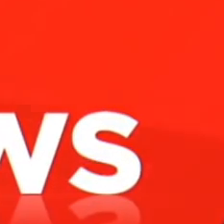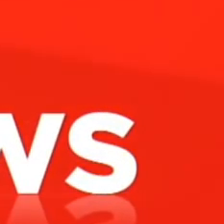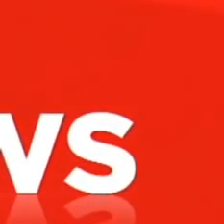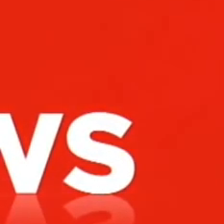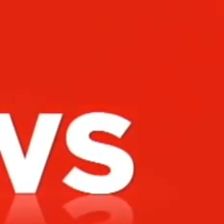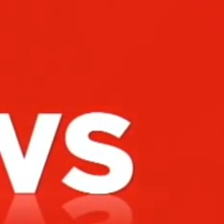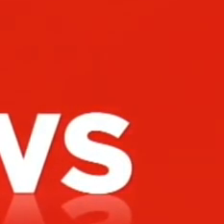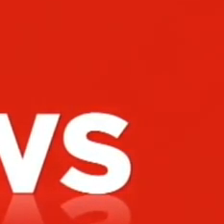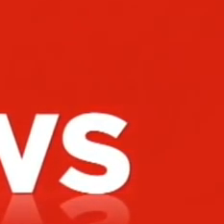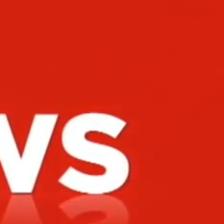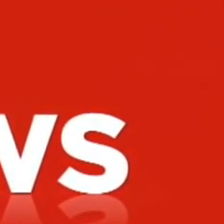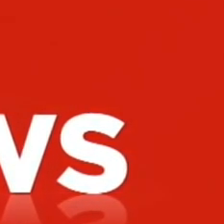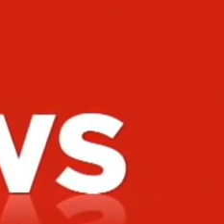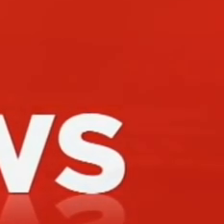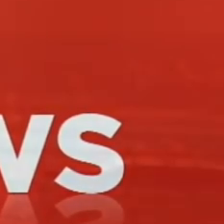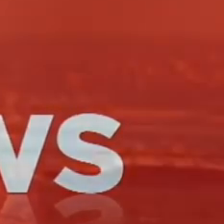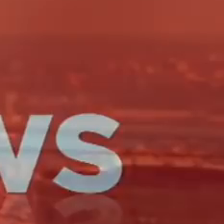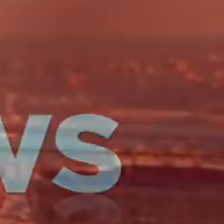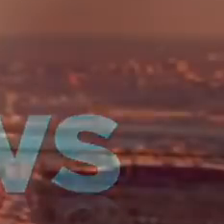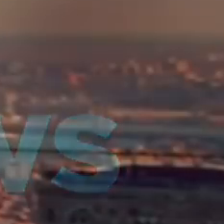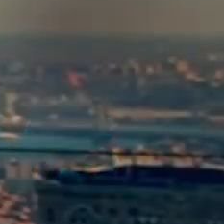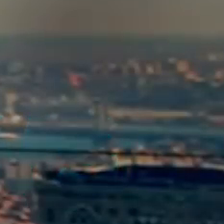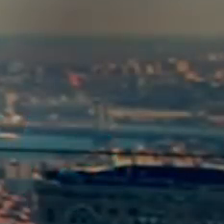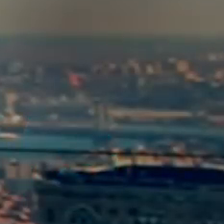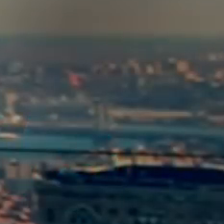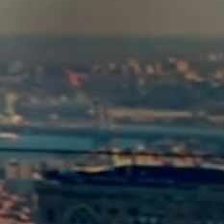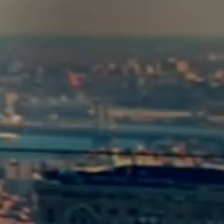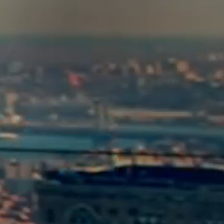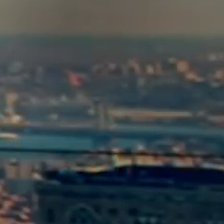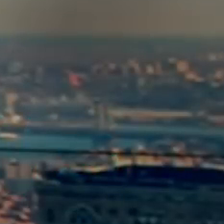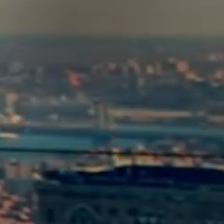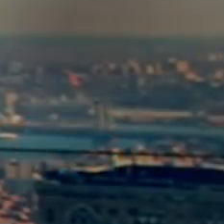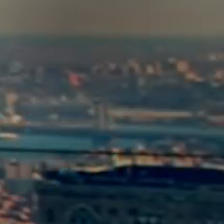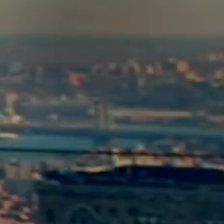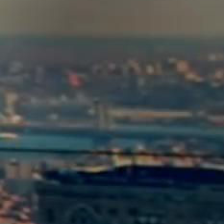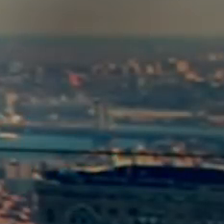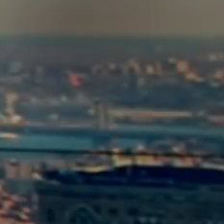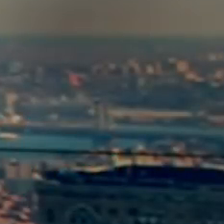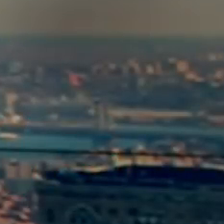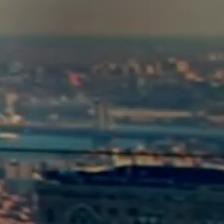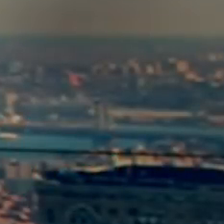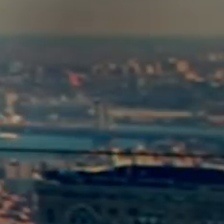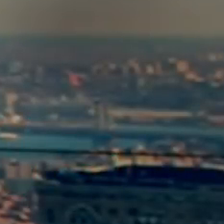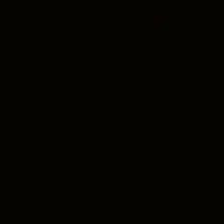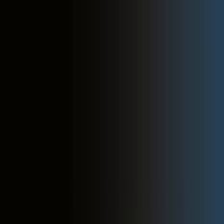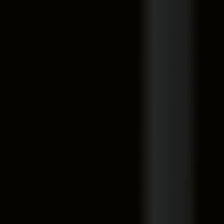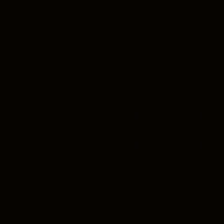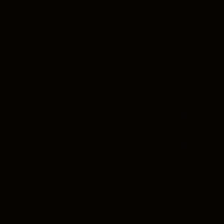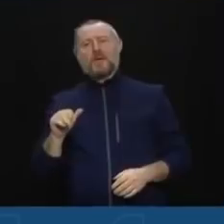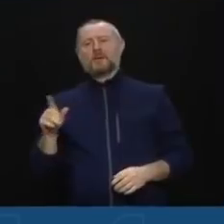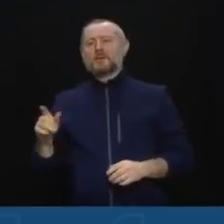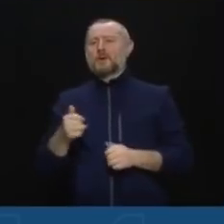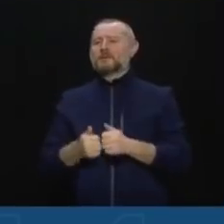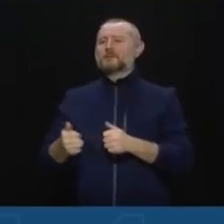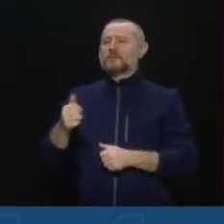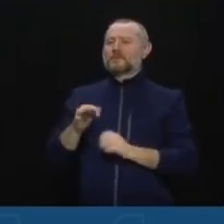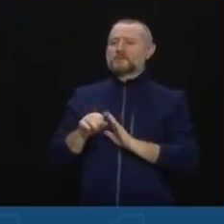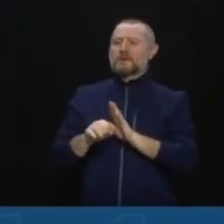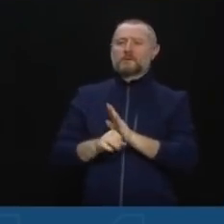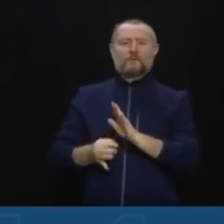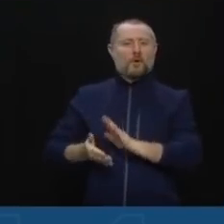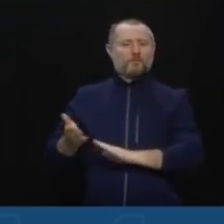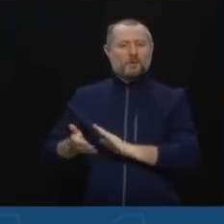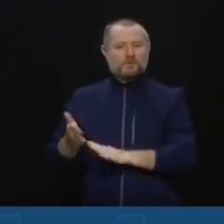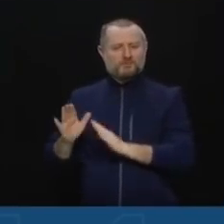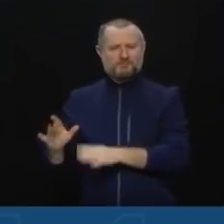This is breaking news. Governor Kathy Hochul is giving an update on the coronavirus in New York. Let's go to it now. Incredible in terms of dealing